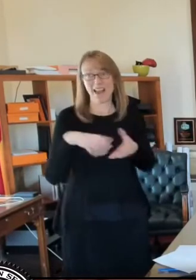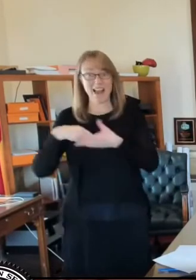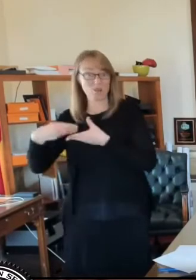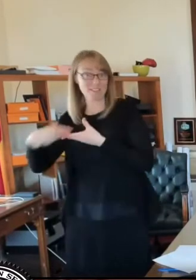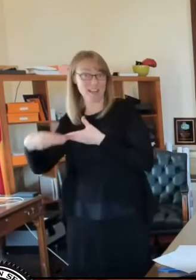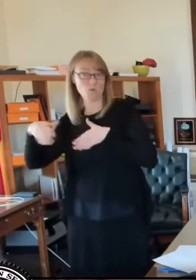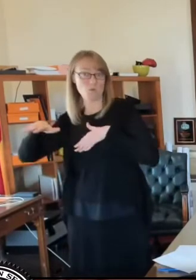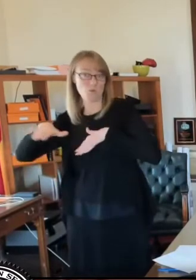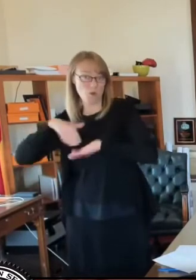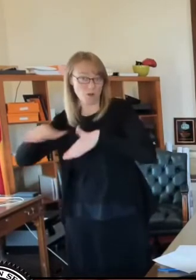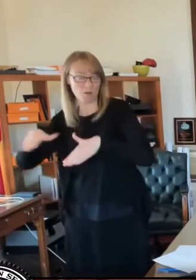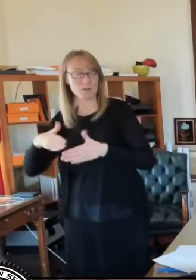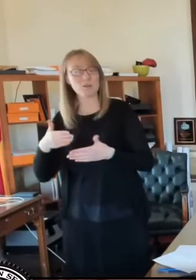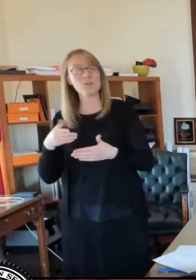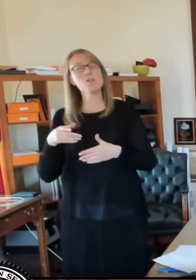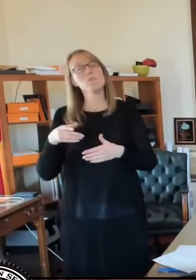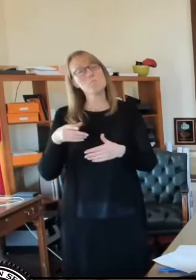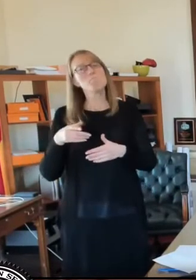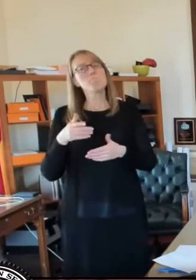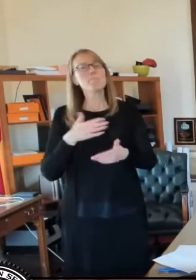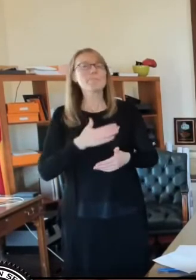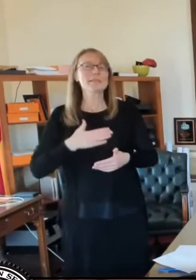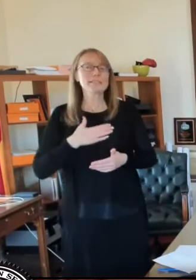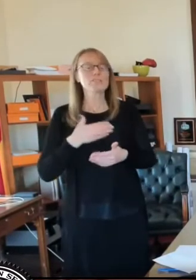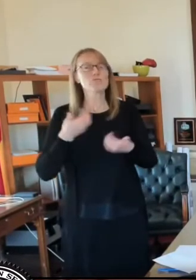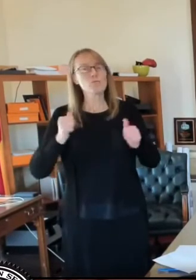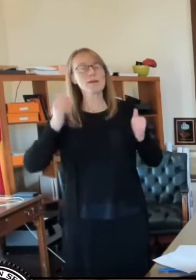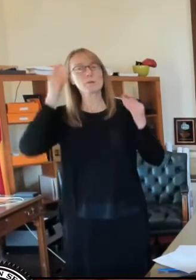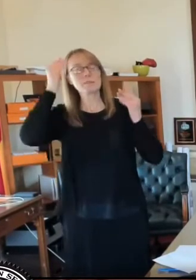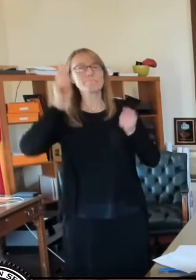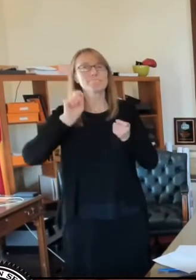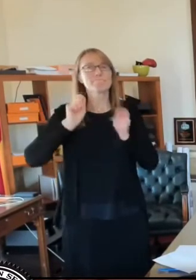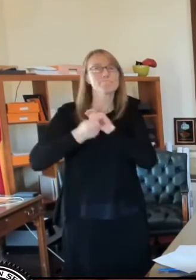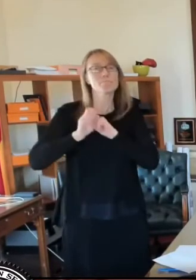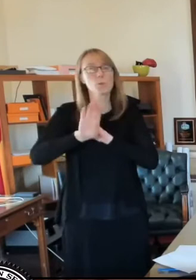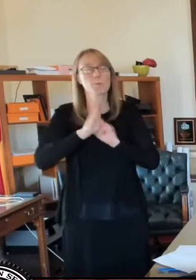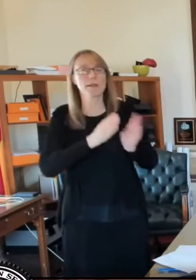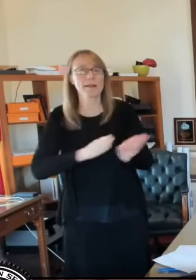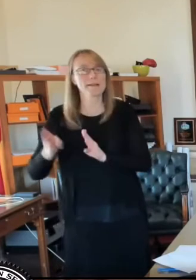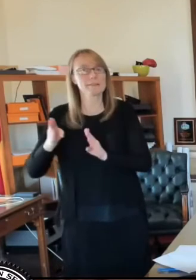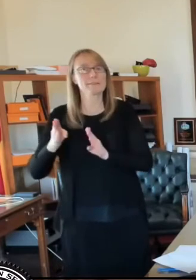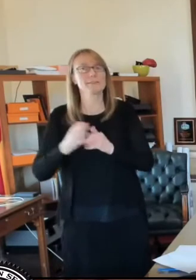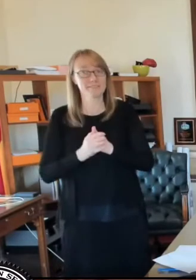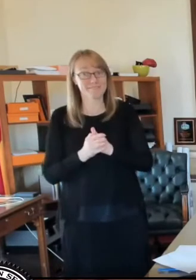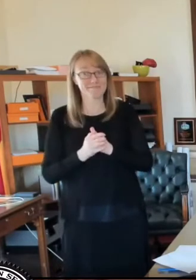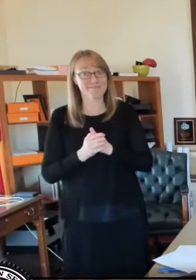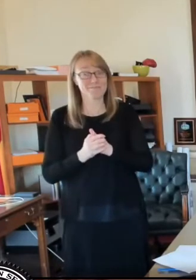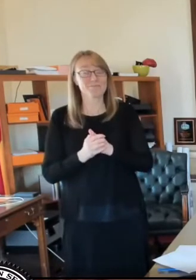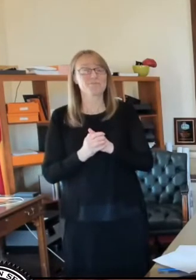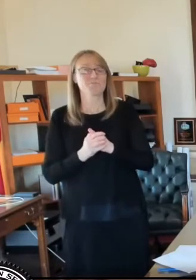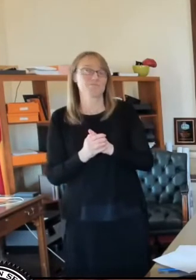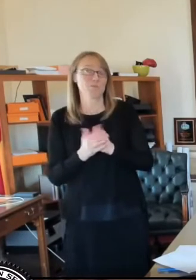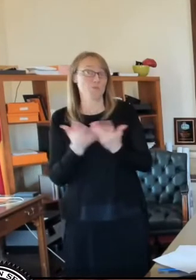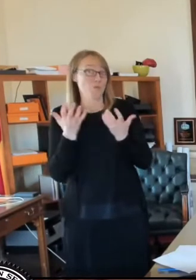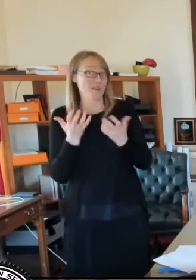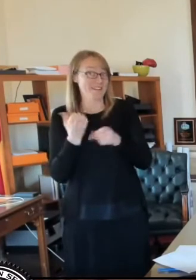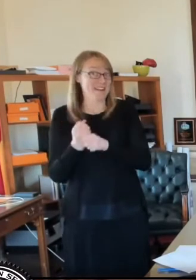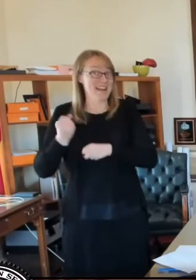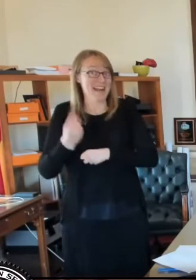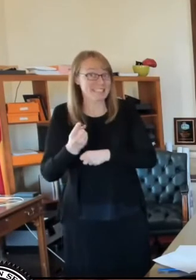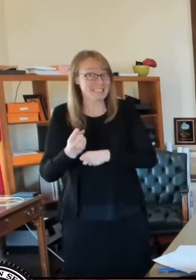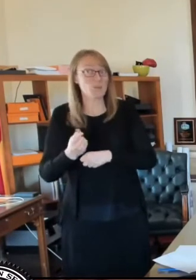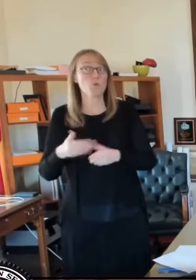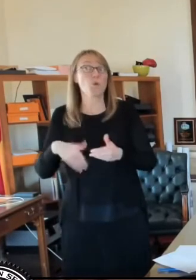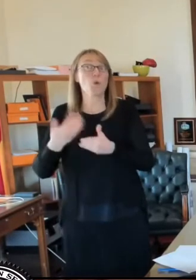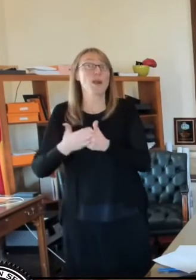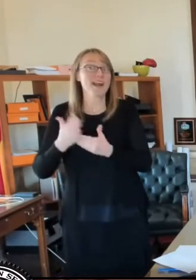to adjust your plans. And I know that's not easy, but we want to all be able to get together next year. Or the next